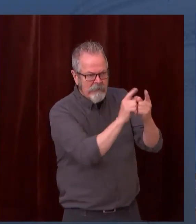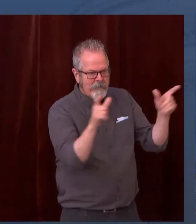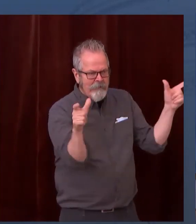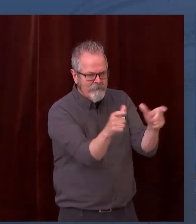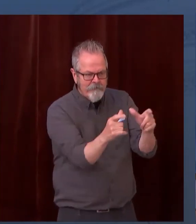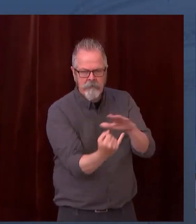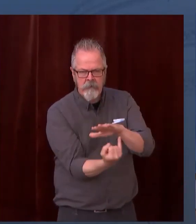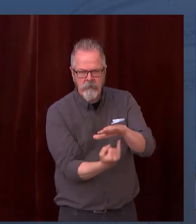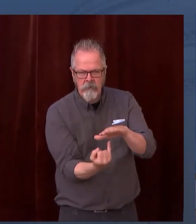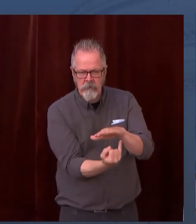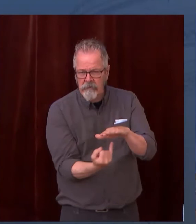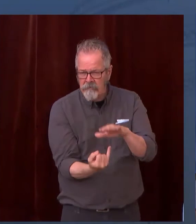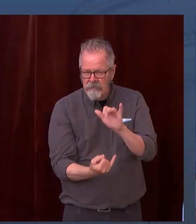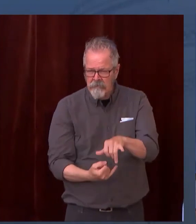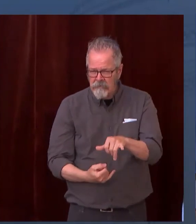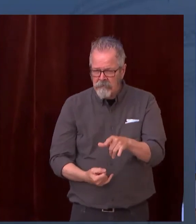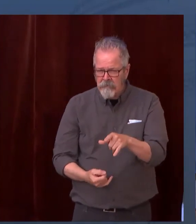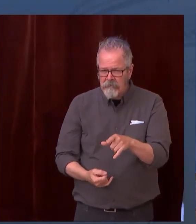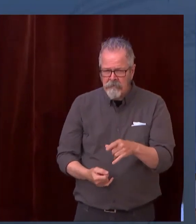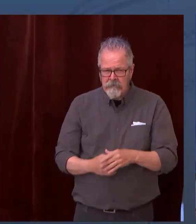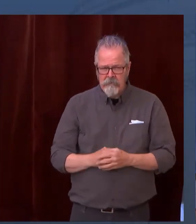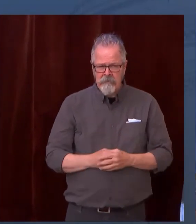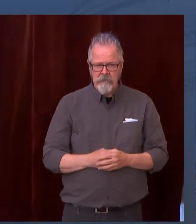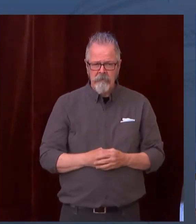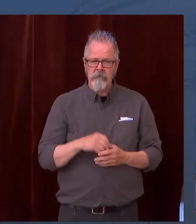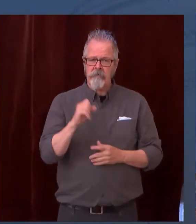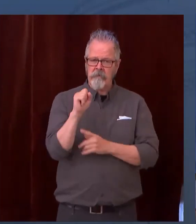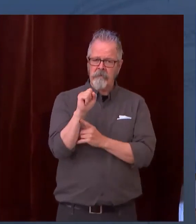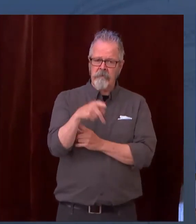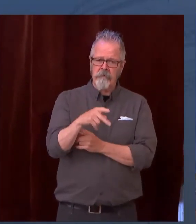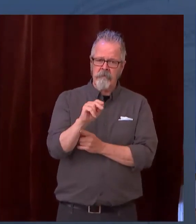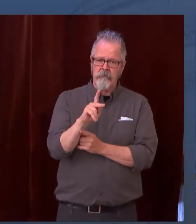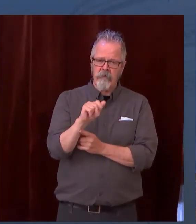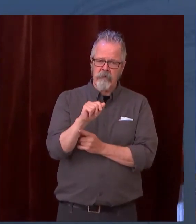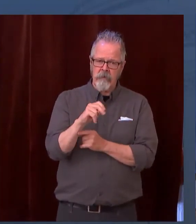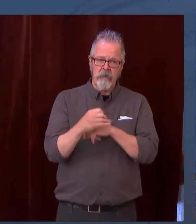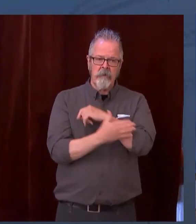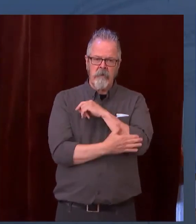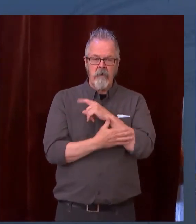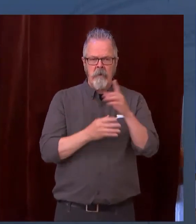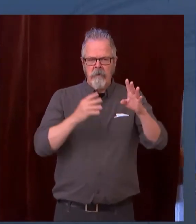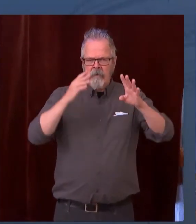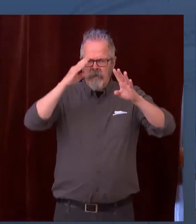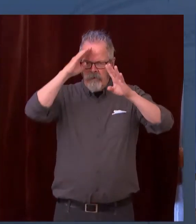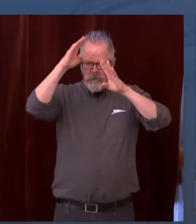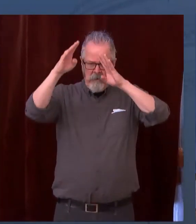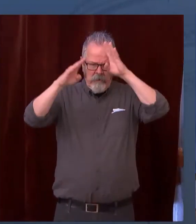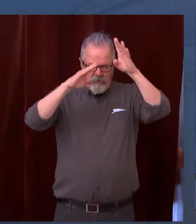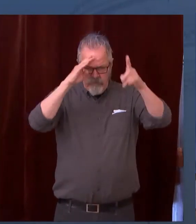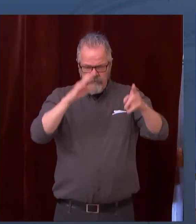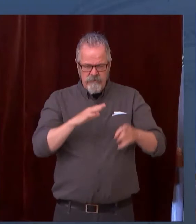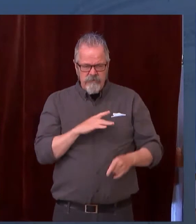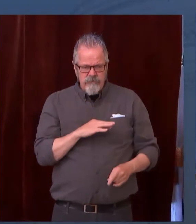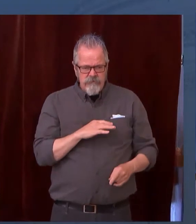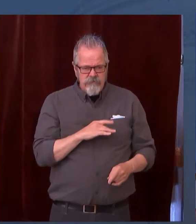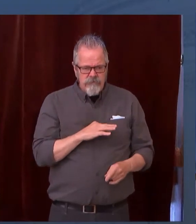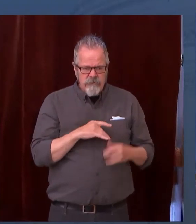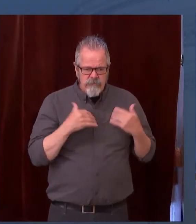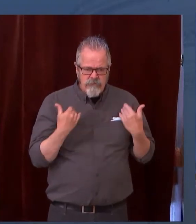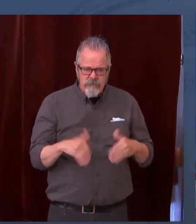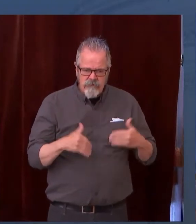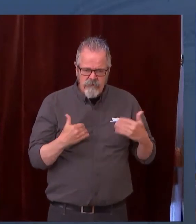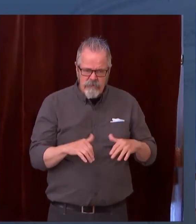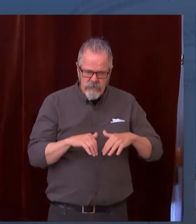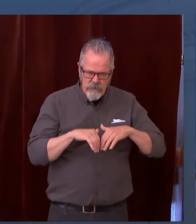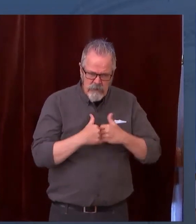families to isolate. Very creative. They even they give pulse oximeters to put on your fingers. So if your